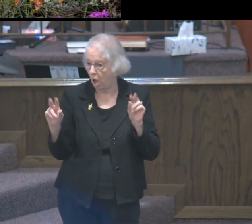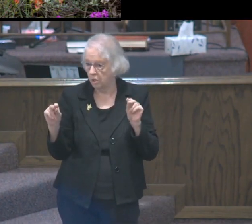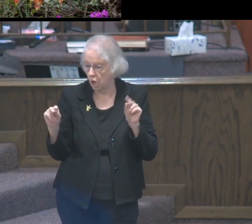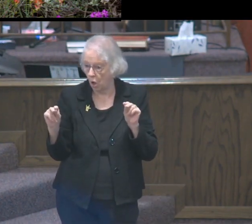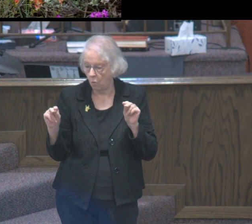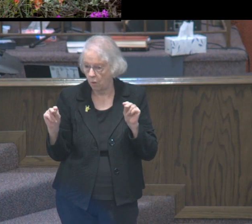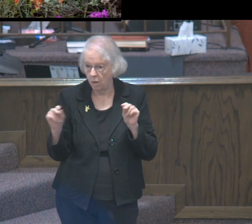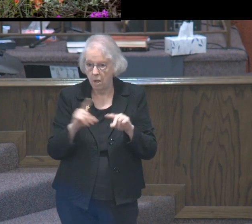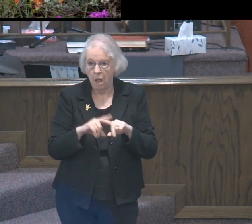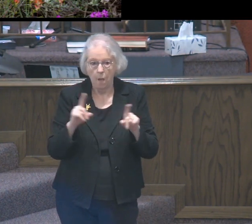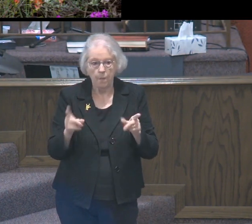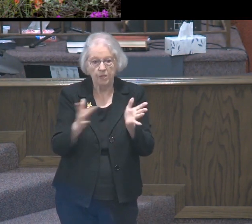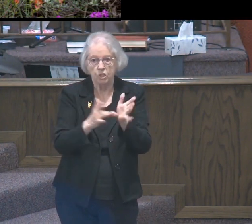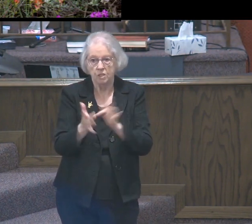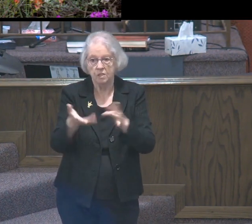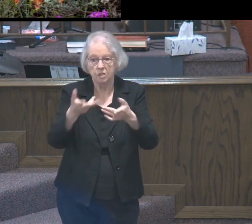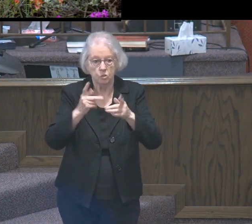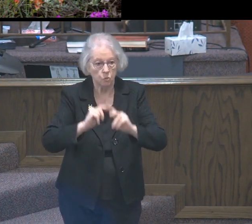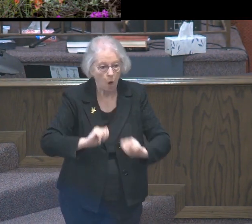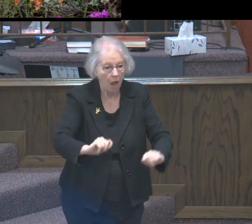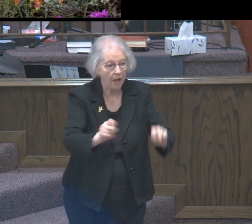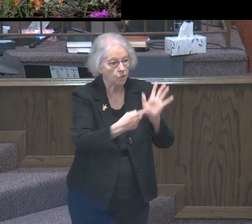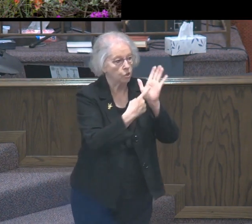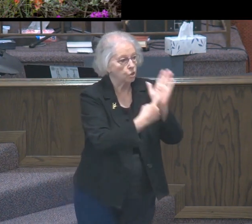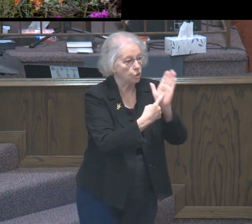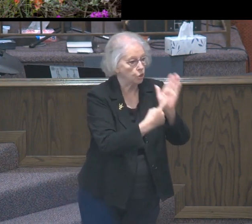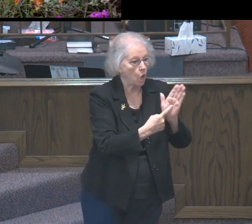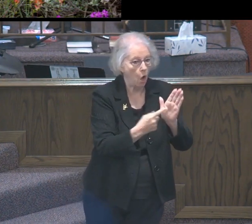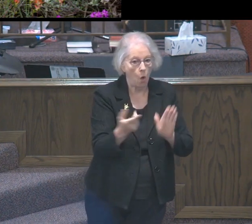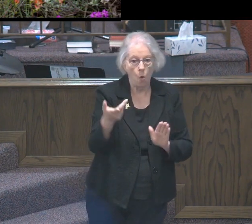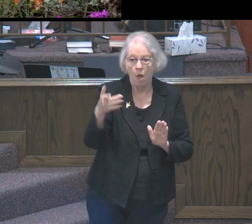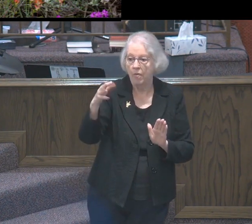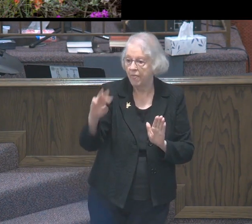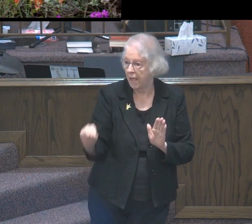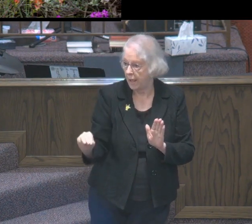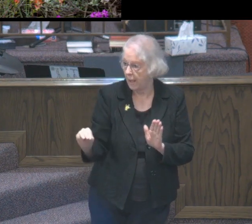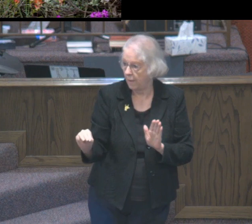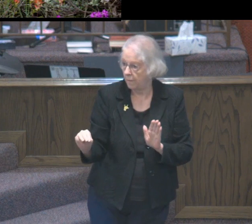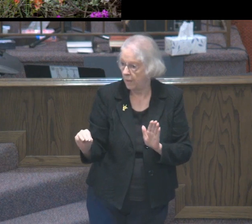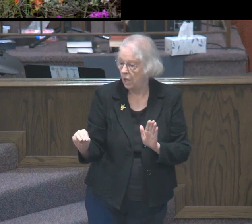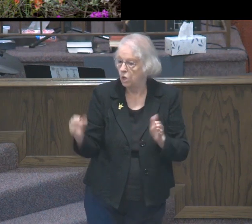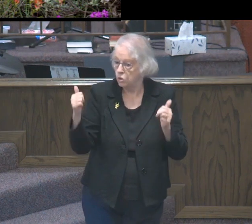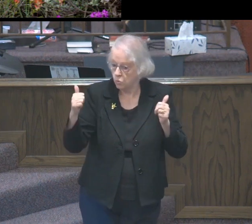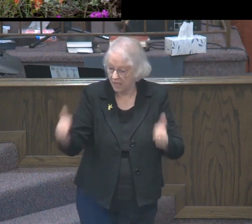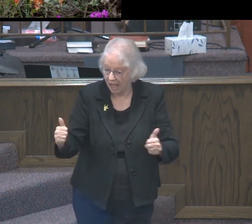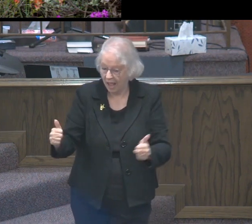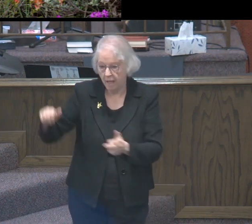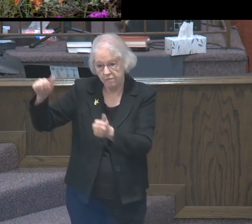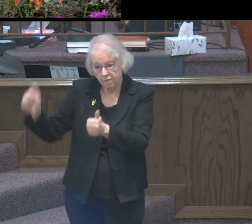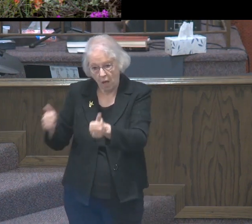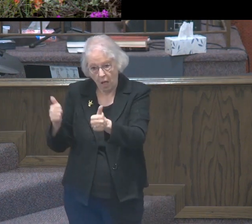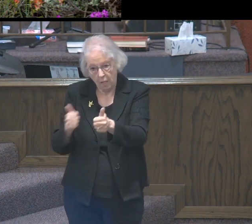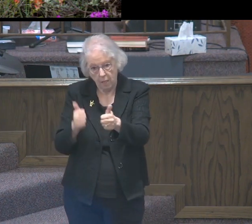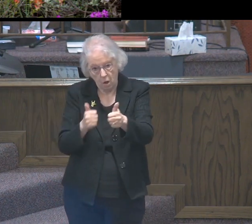you as a human being that it is possible to follow the law,